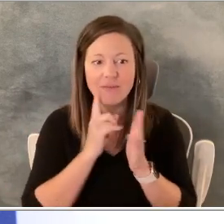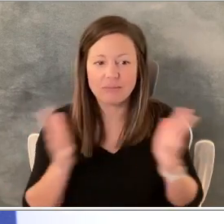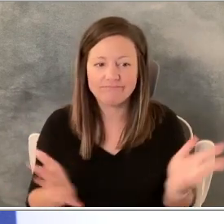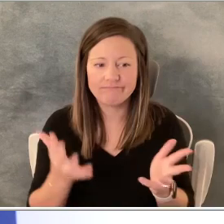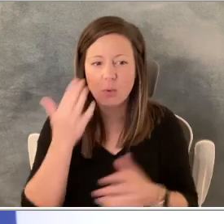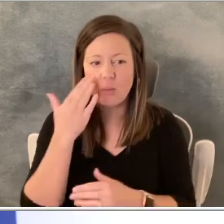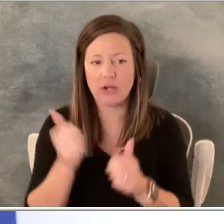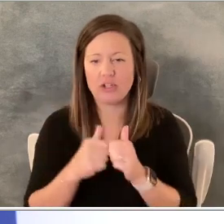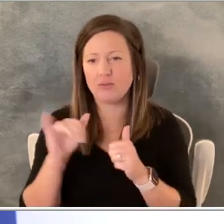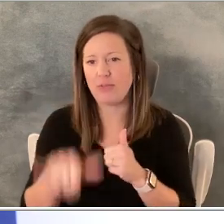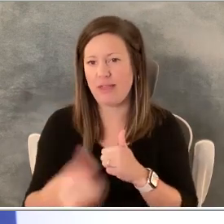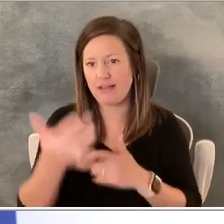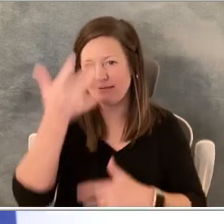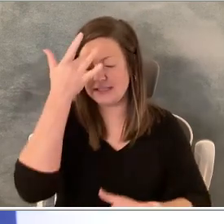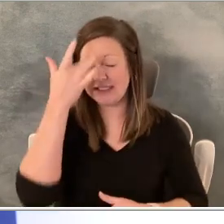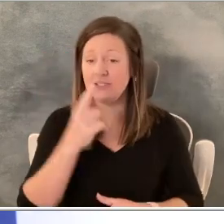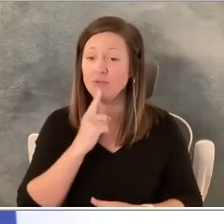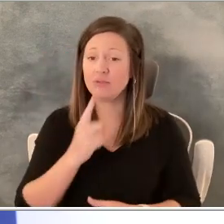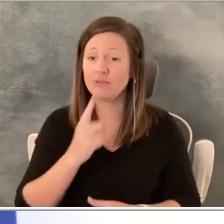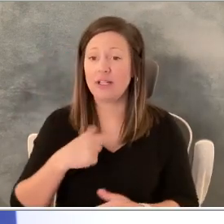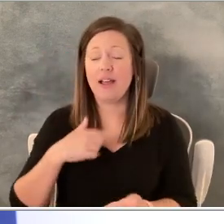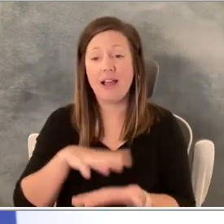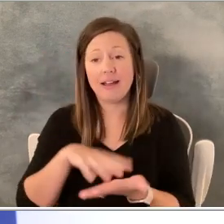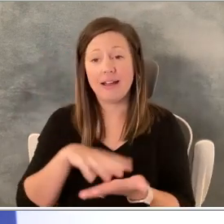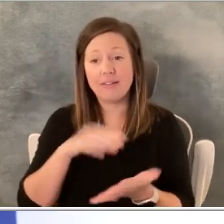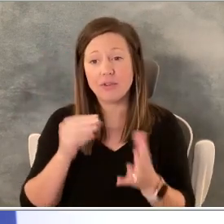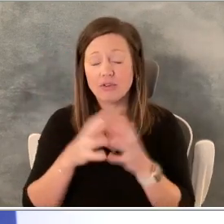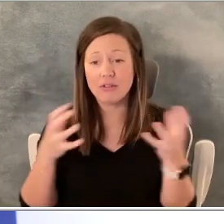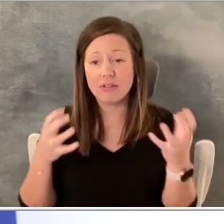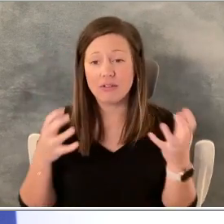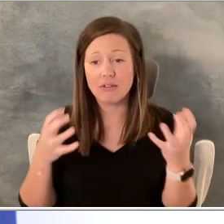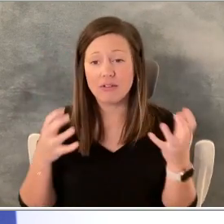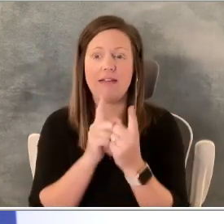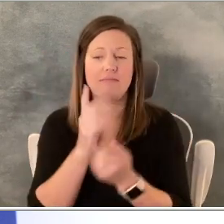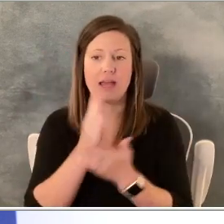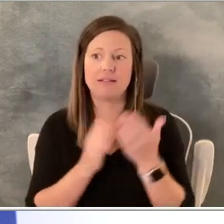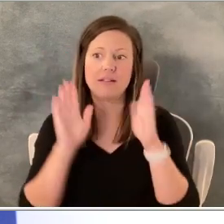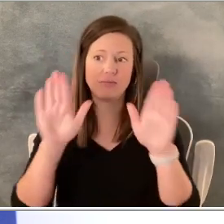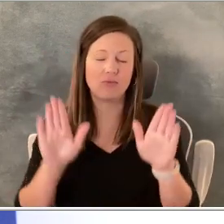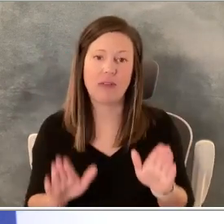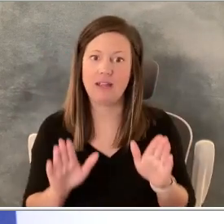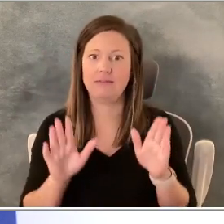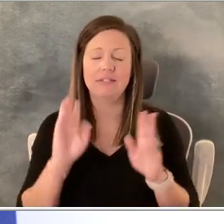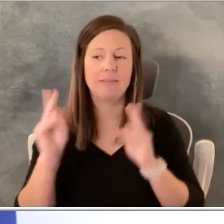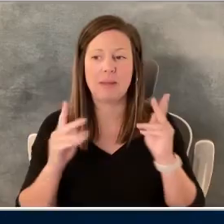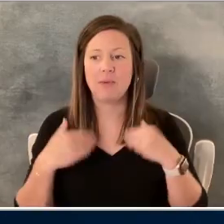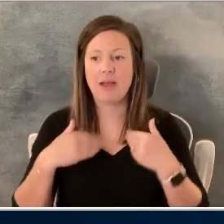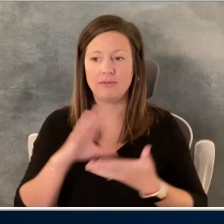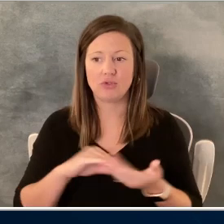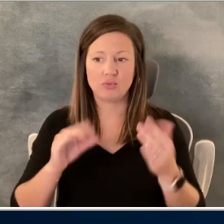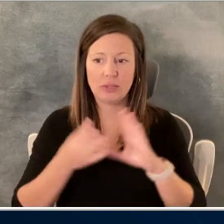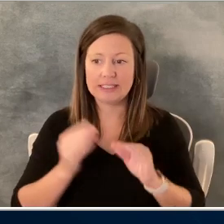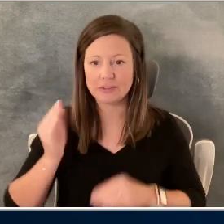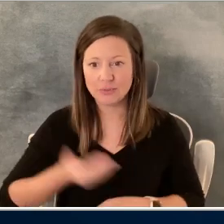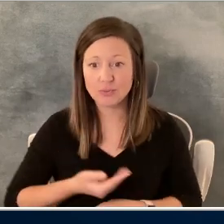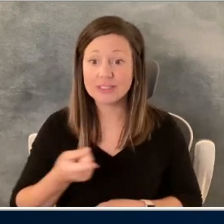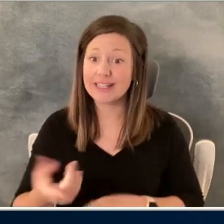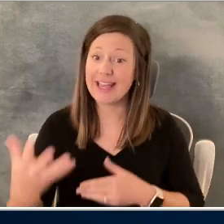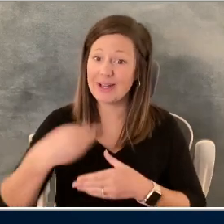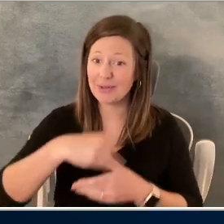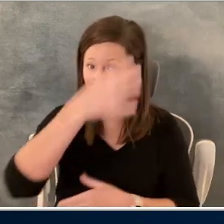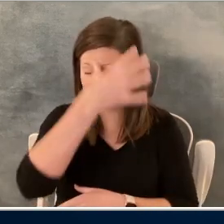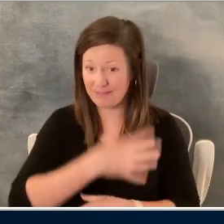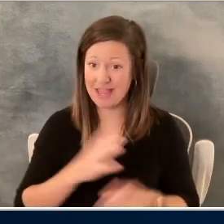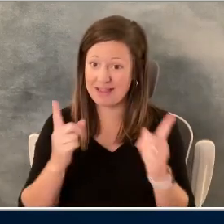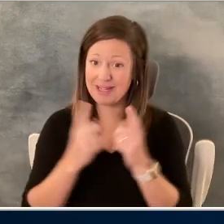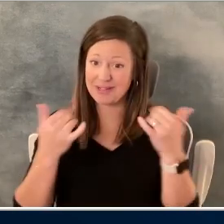a lot this month and met some great survivors that you have introduced us to, so thank you. And that includes the man that we are meeting today, Ken Betts. He